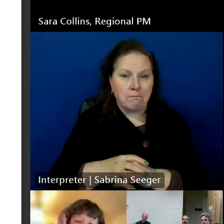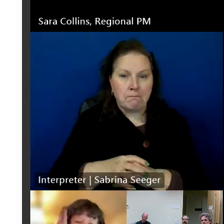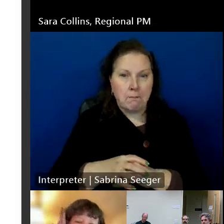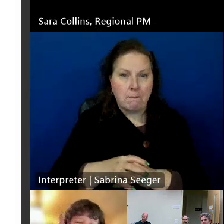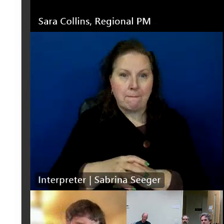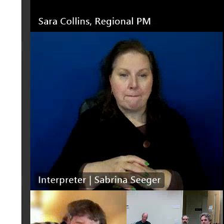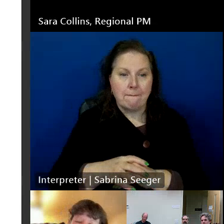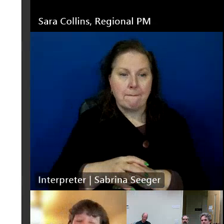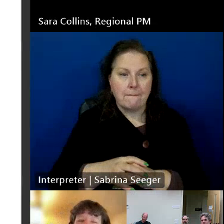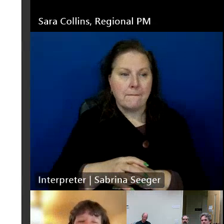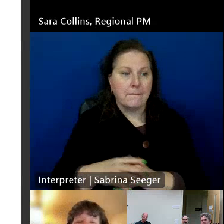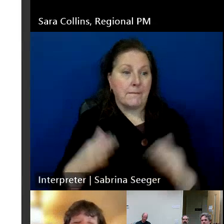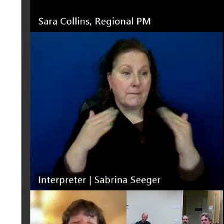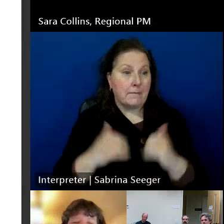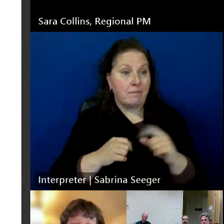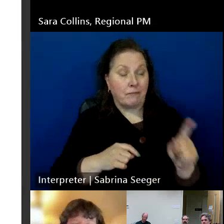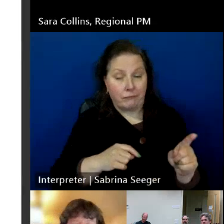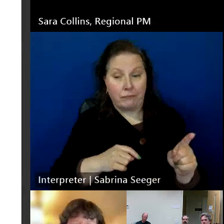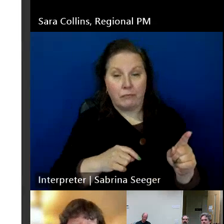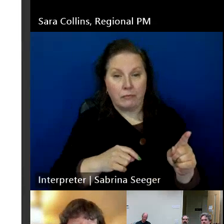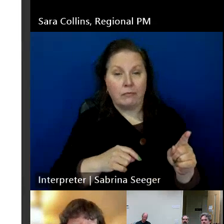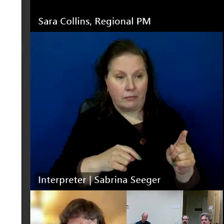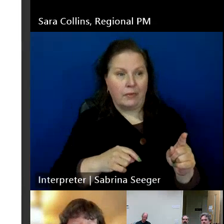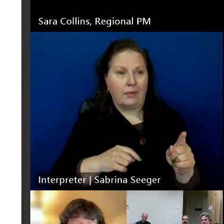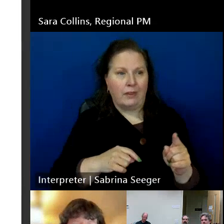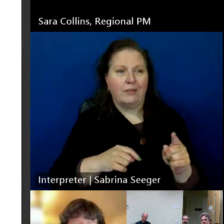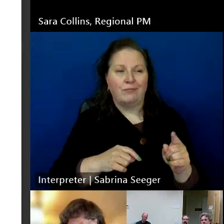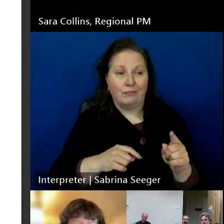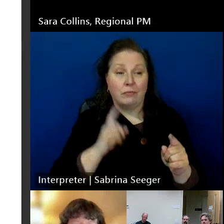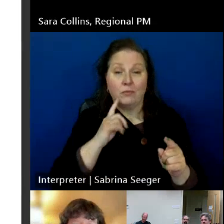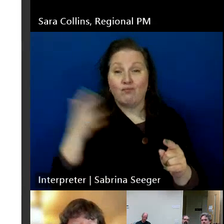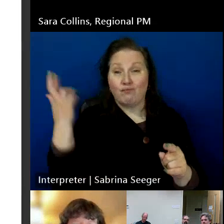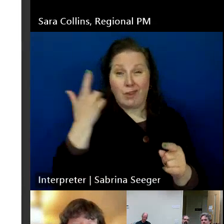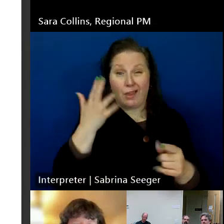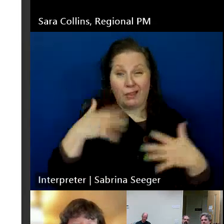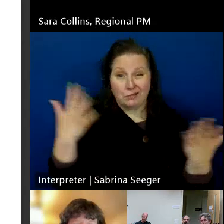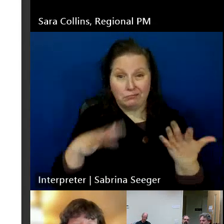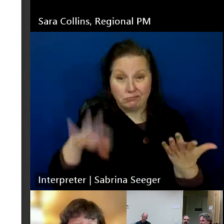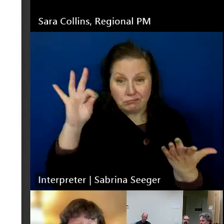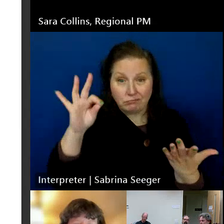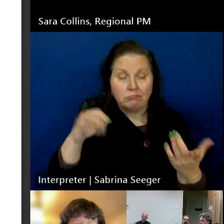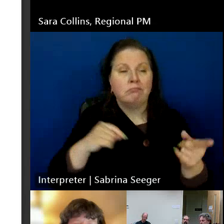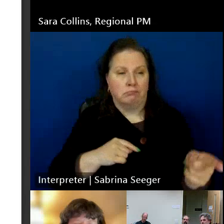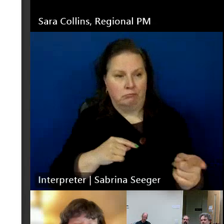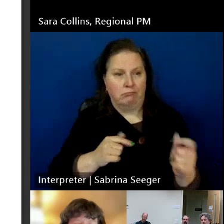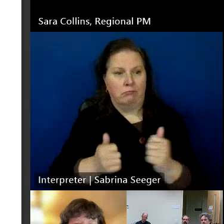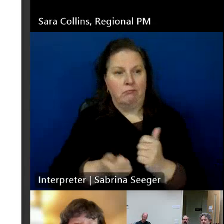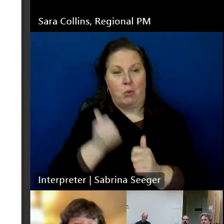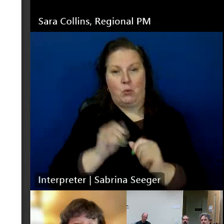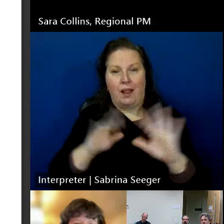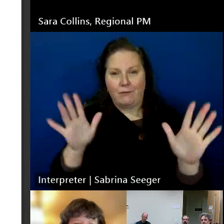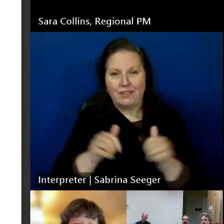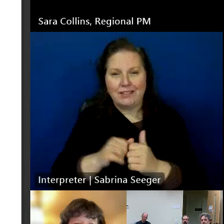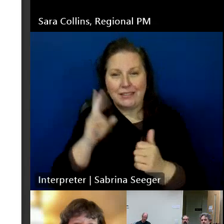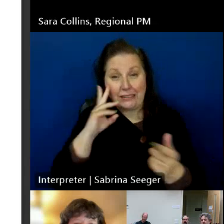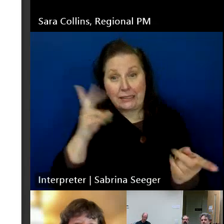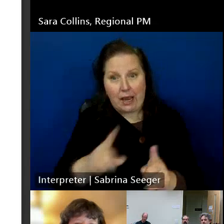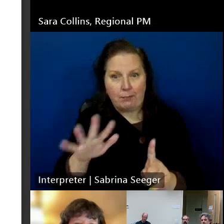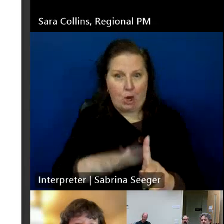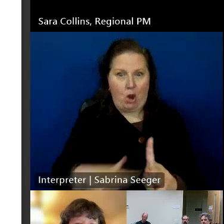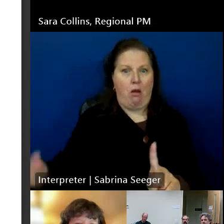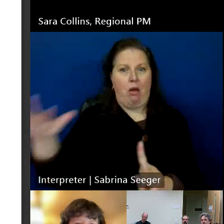On the next slide, we have a finding that perhaps is the most obvious because we've seen it happening all